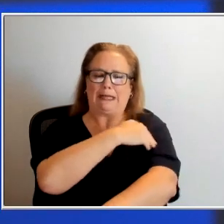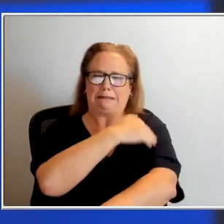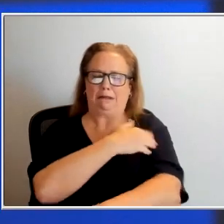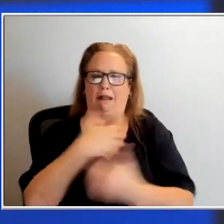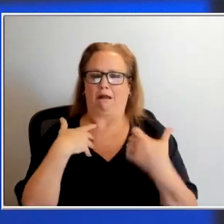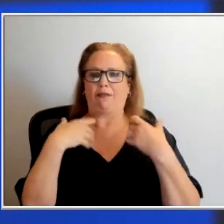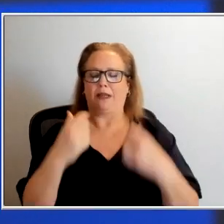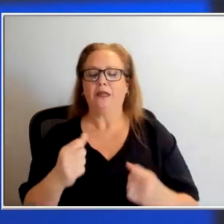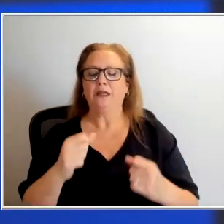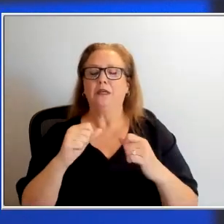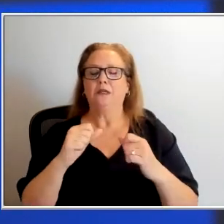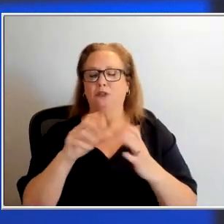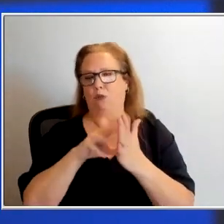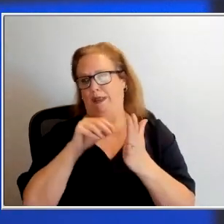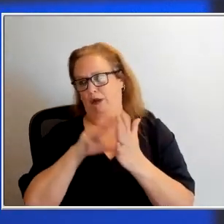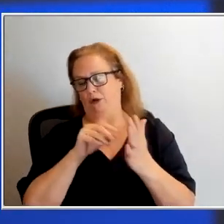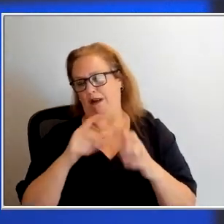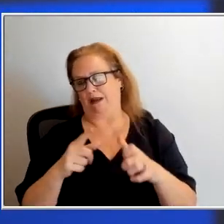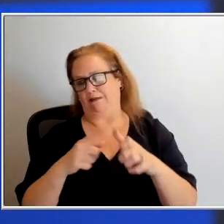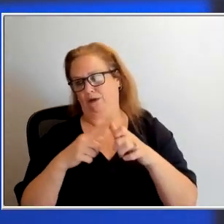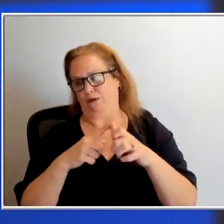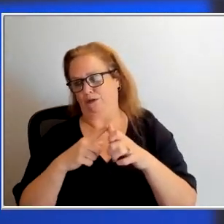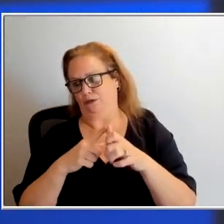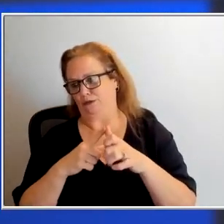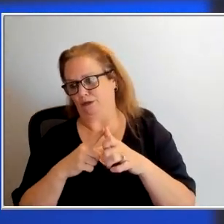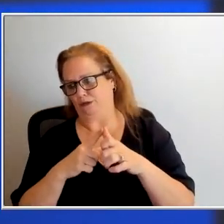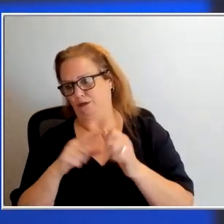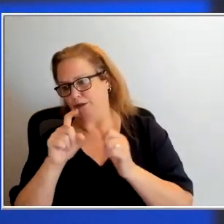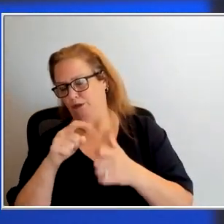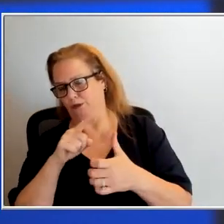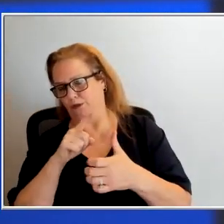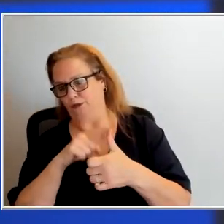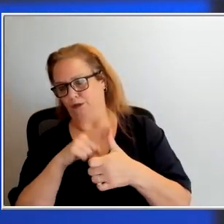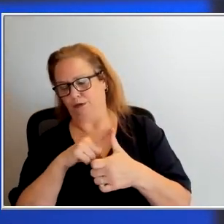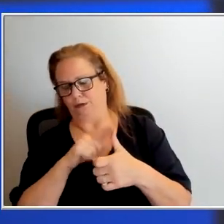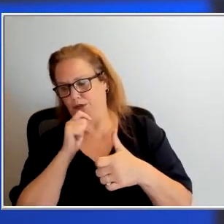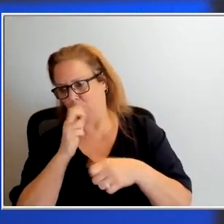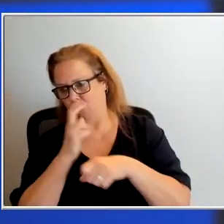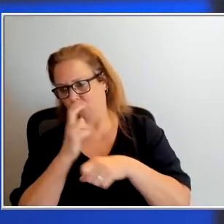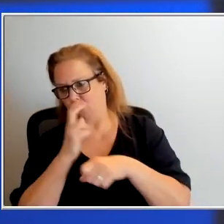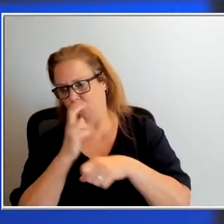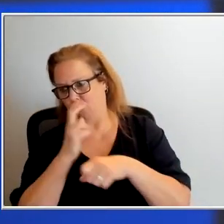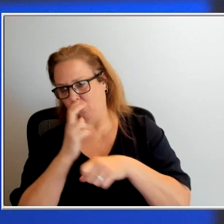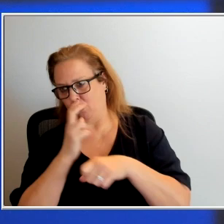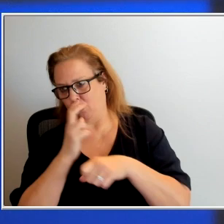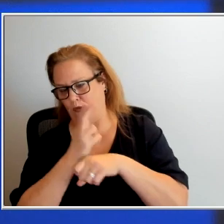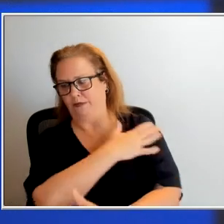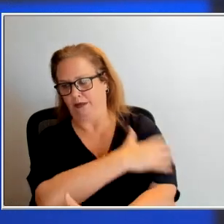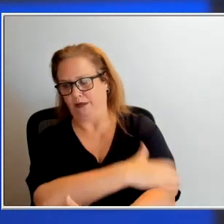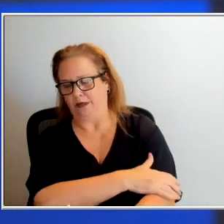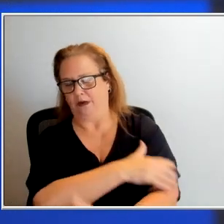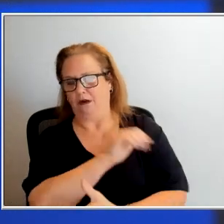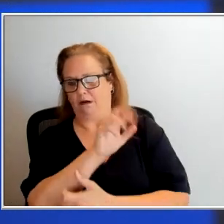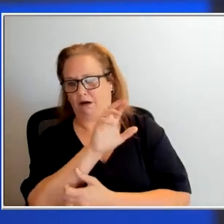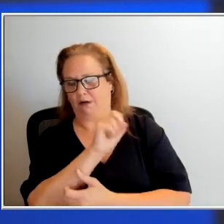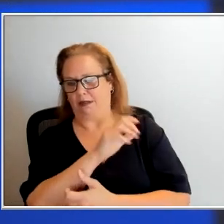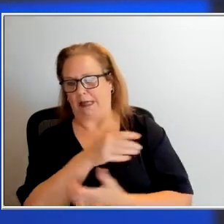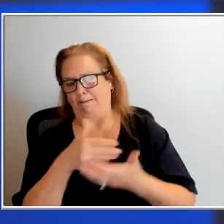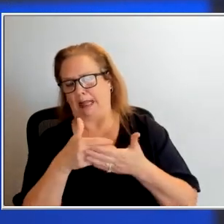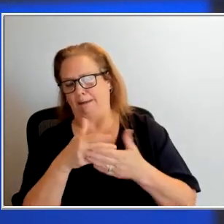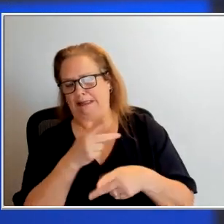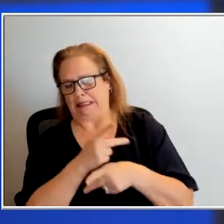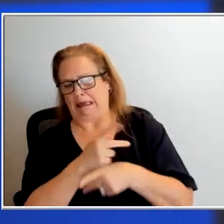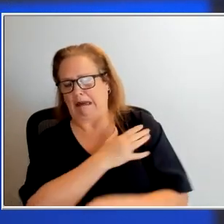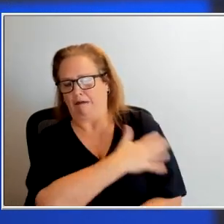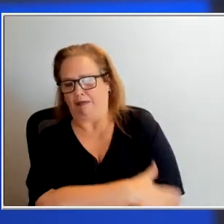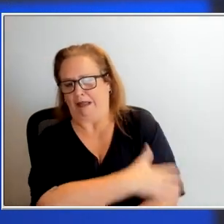learned is, I think we at first that, you know, what we should do is tell people to not use the limb. You know, kind of, I guess, a baby, it would be a good word to